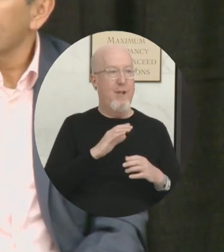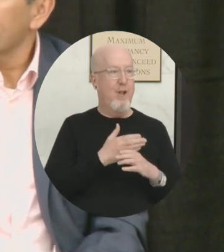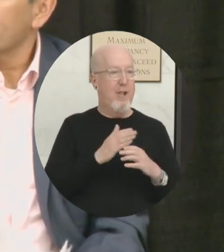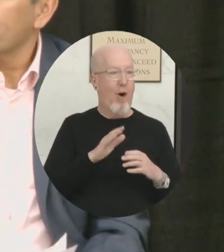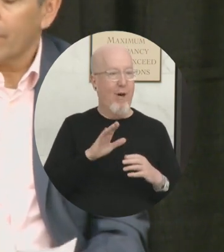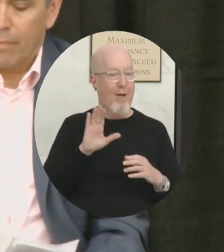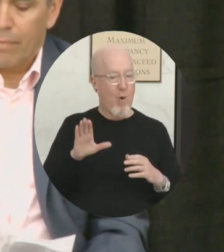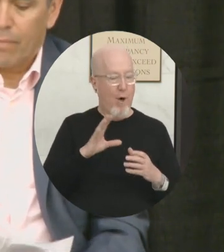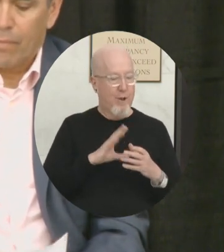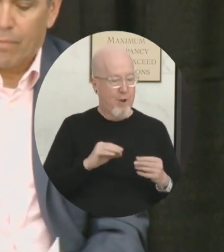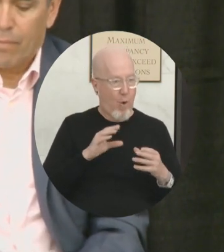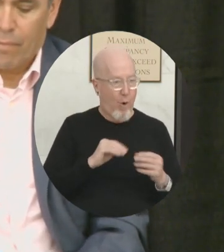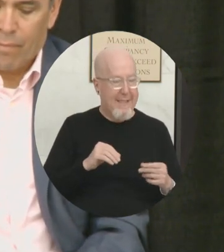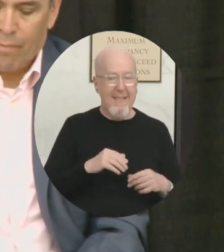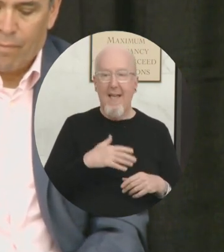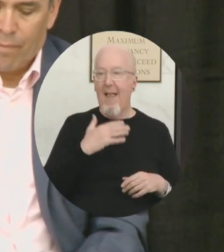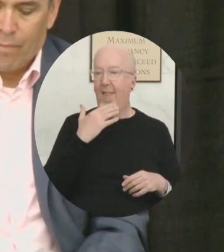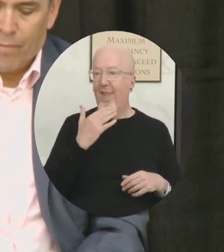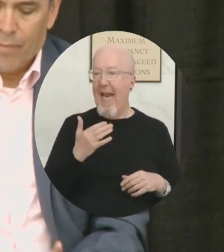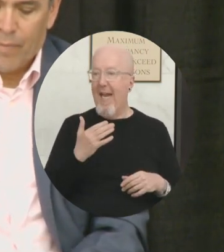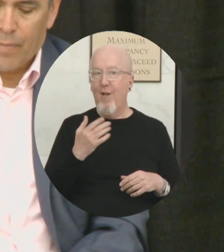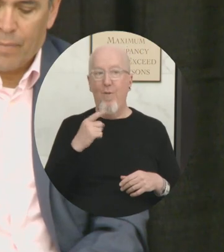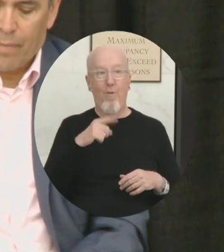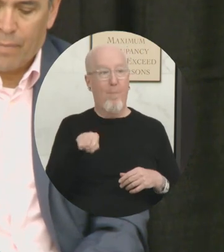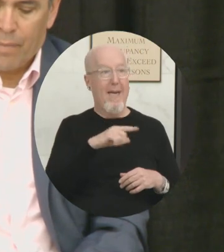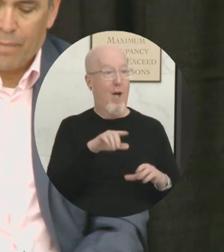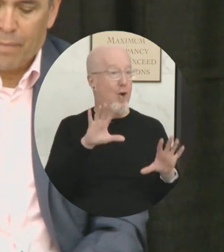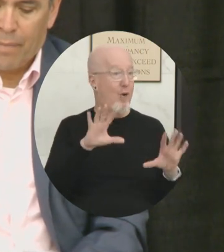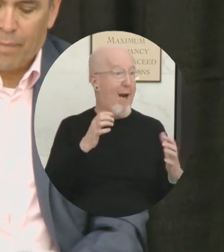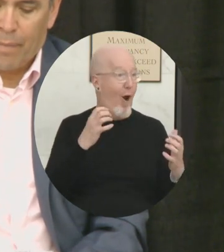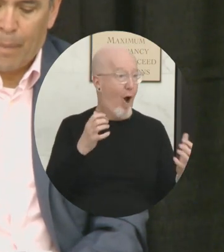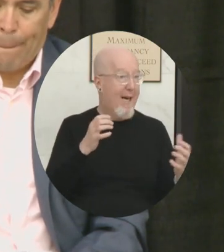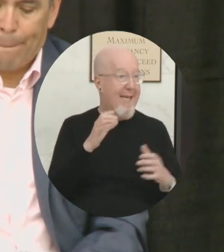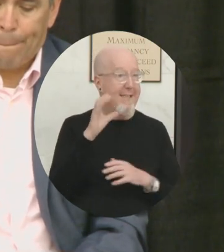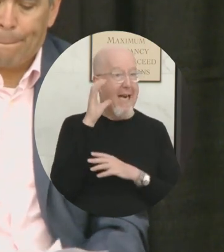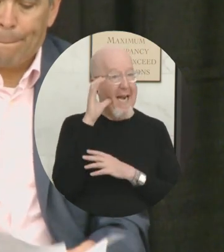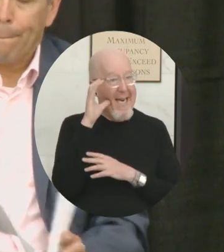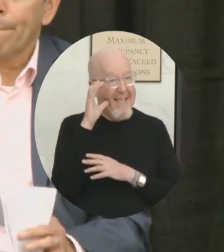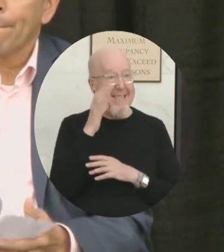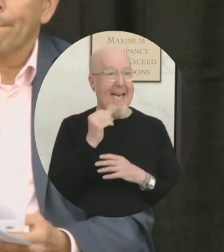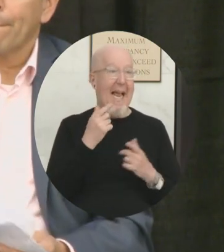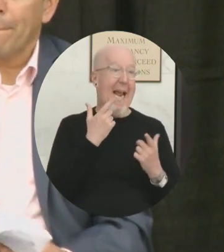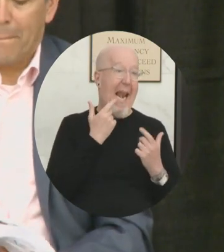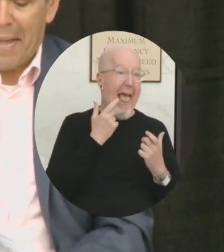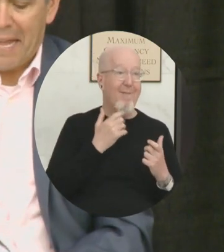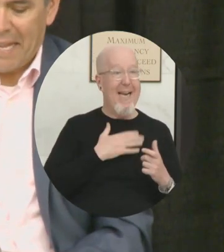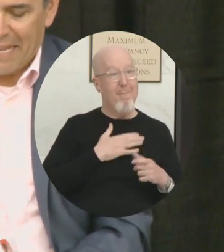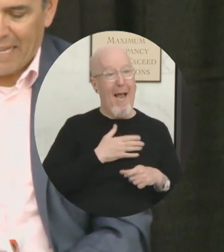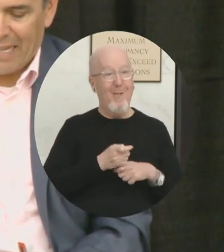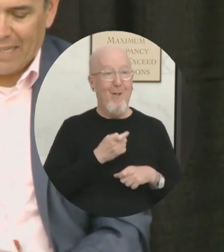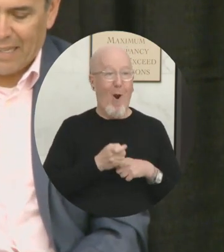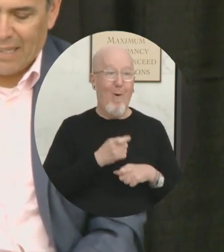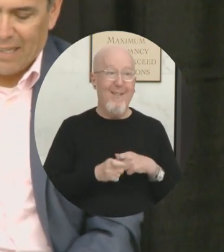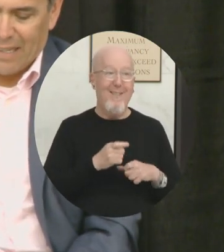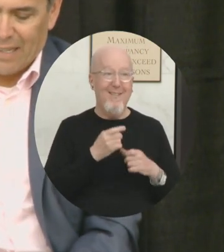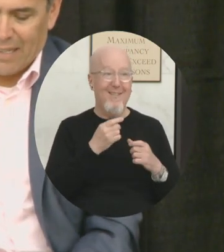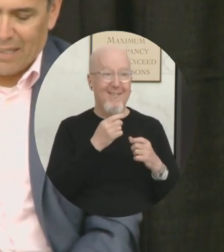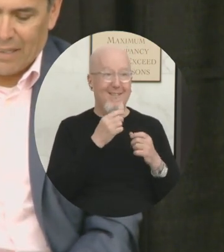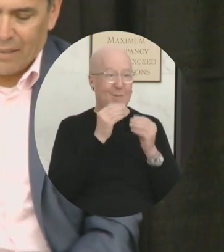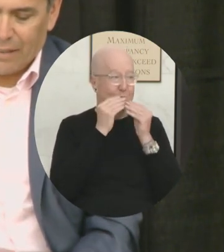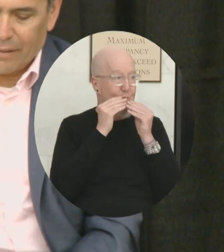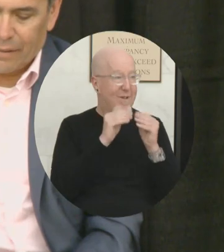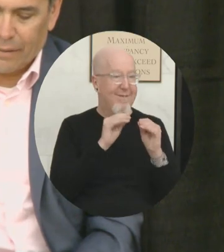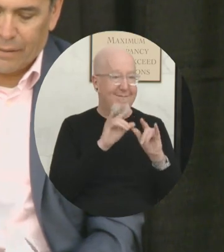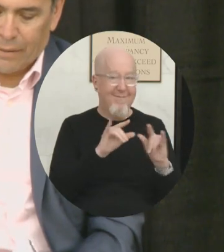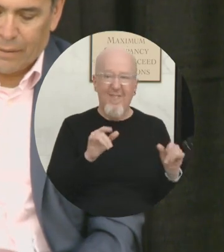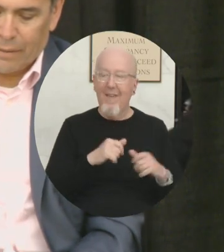stories. Thank you for being a great audience and listening and laughing at my corny jokes. But I wanted to